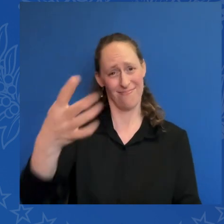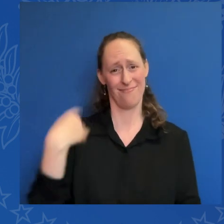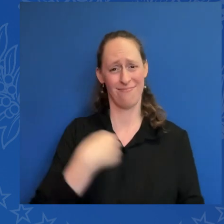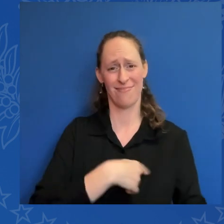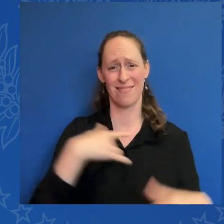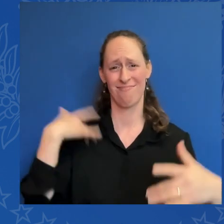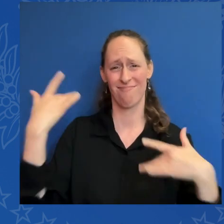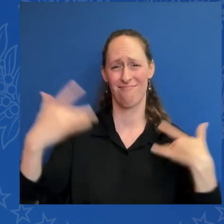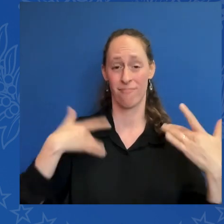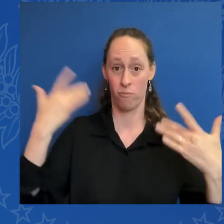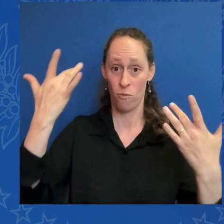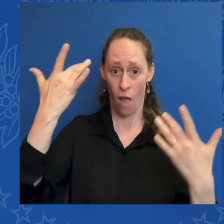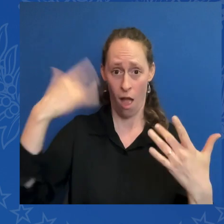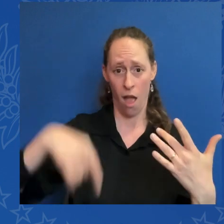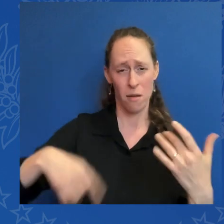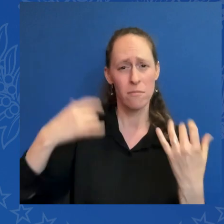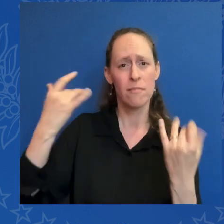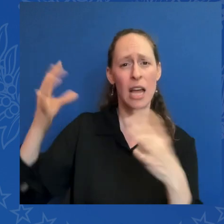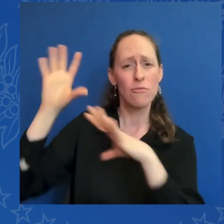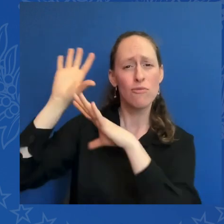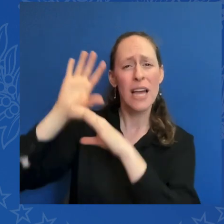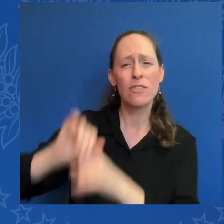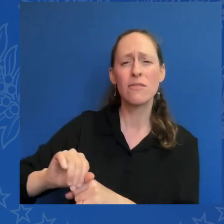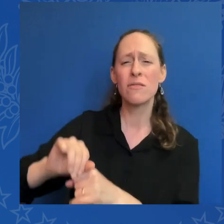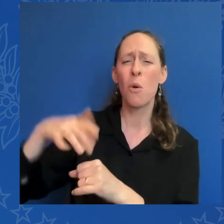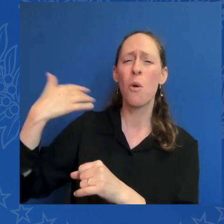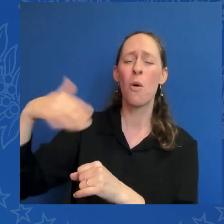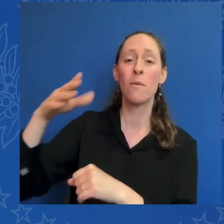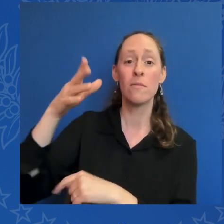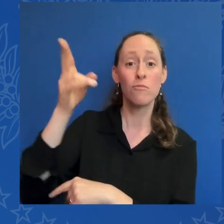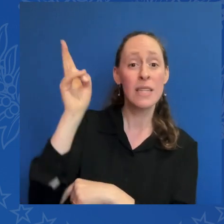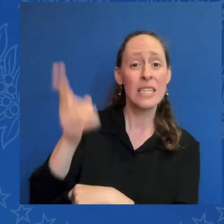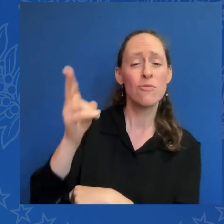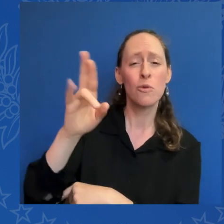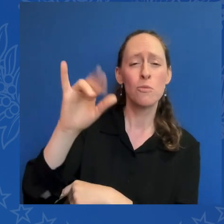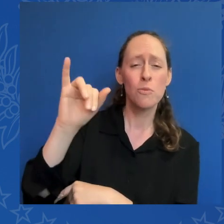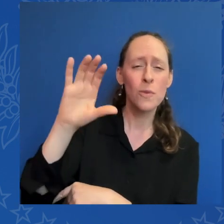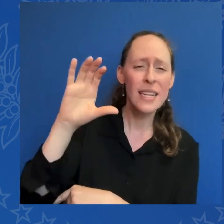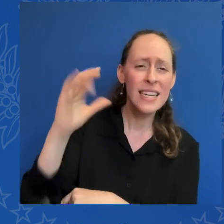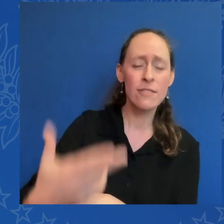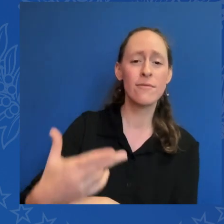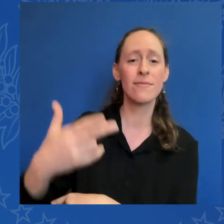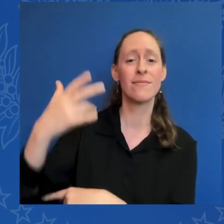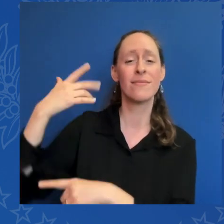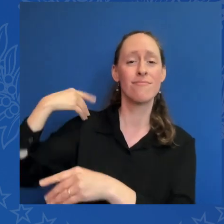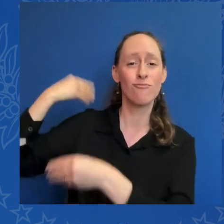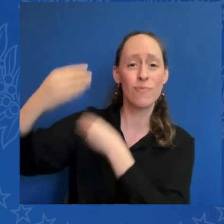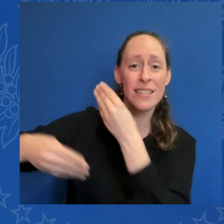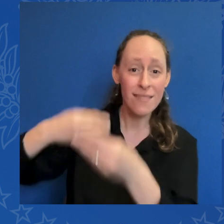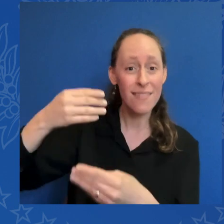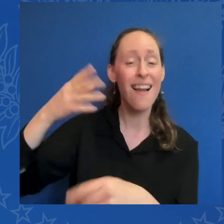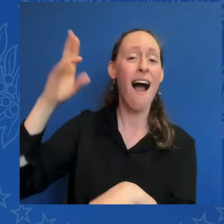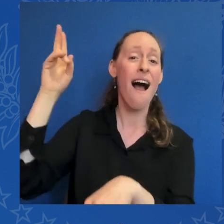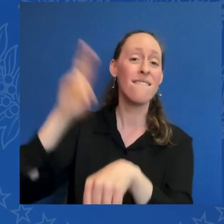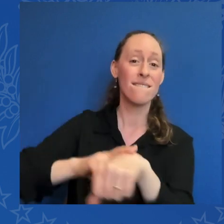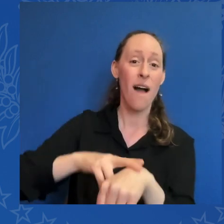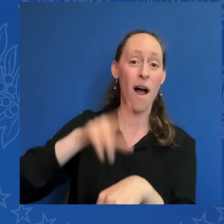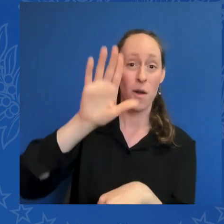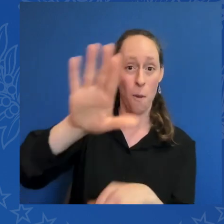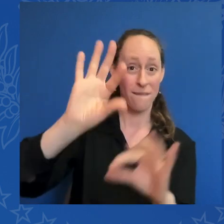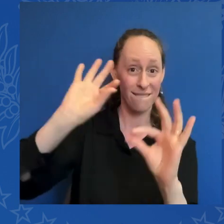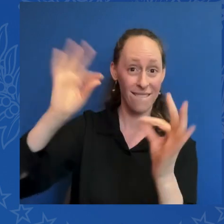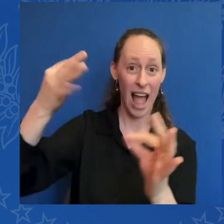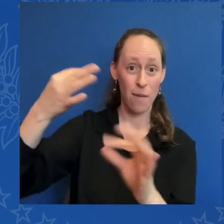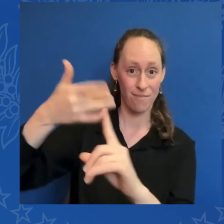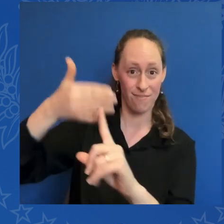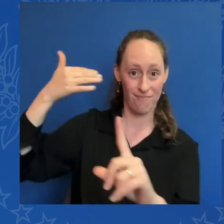of legends, and a county, of course, of your forefathers. I know that you have visited here before, but today we